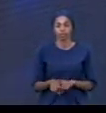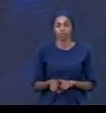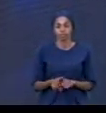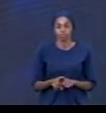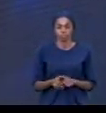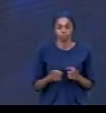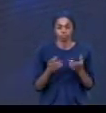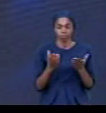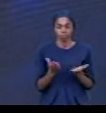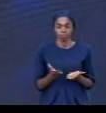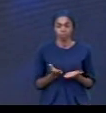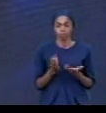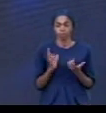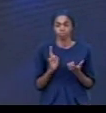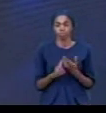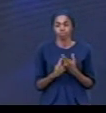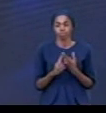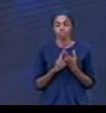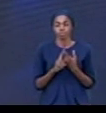want to